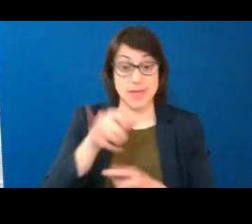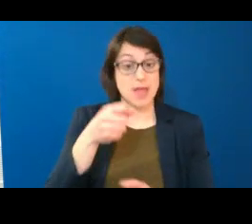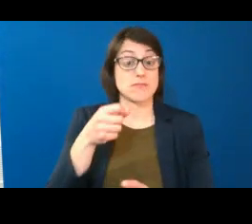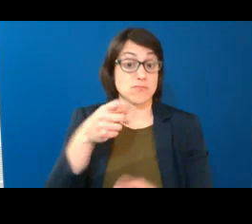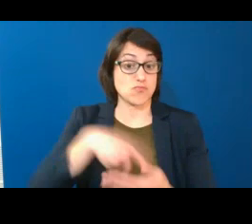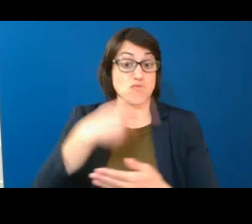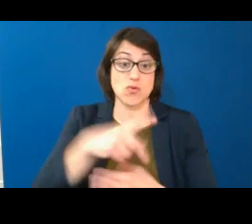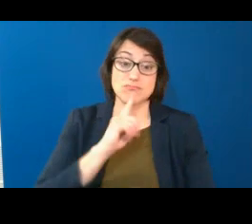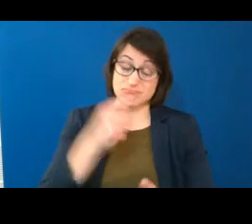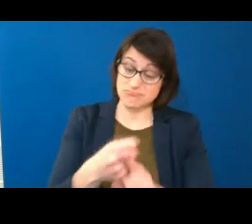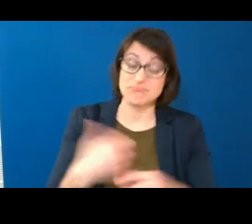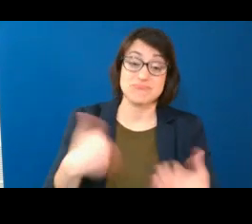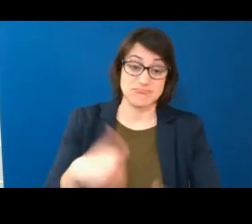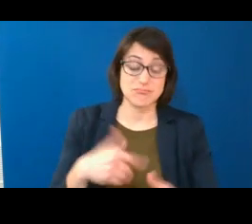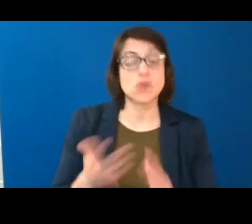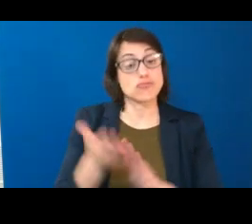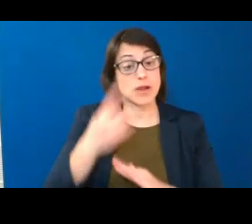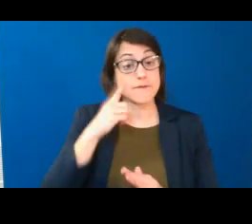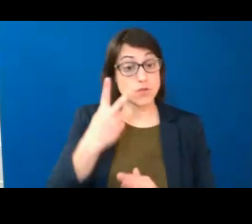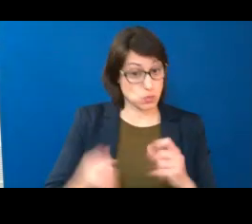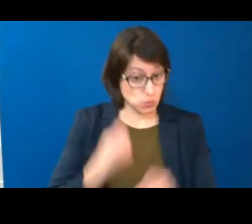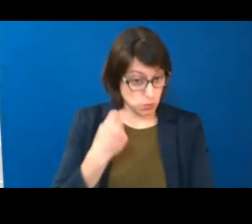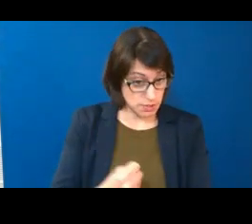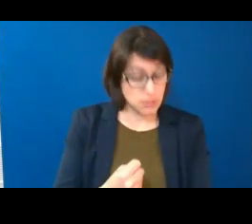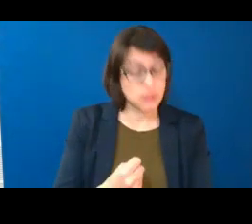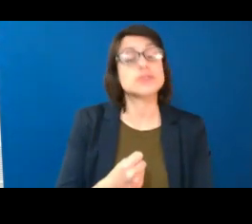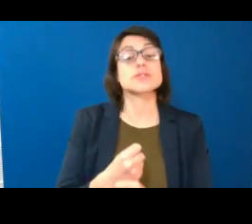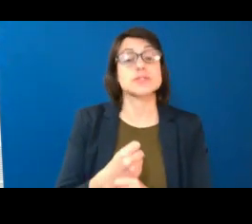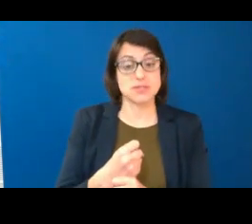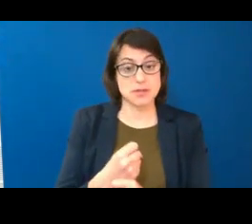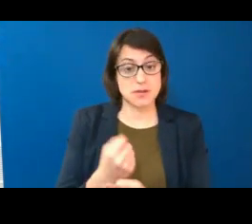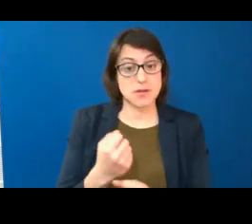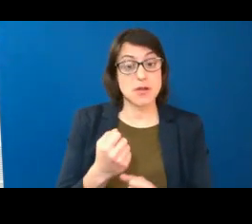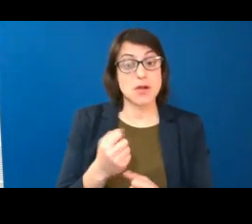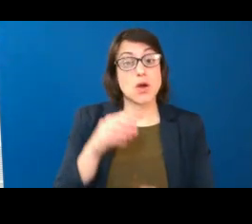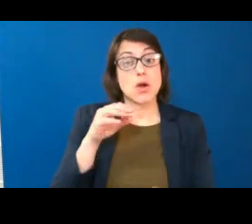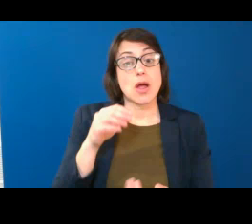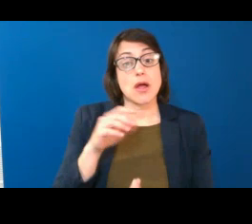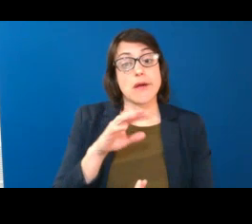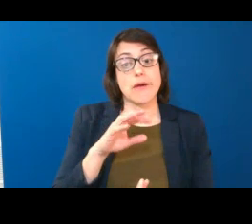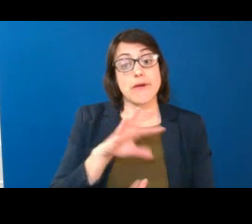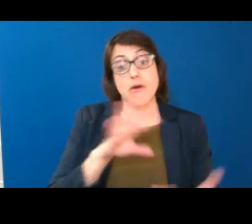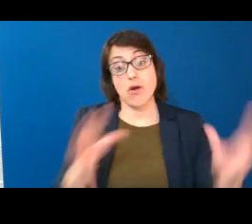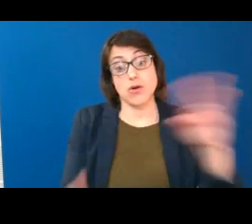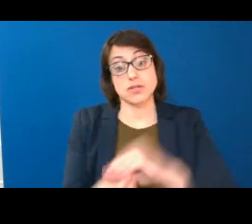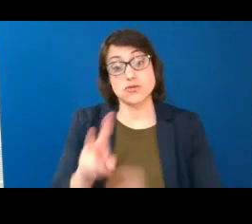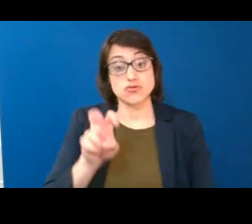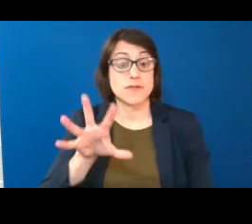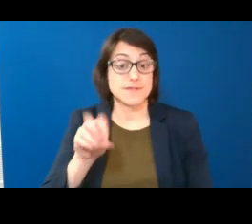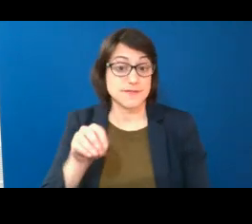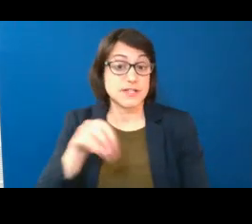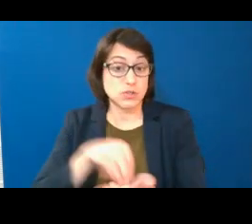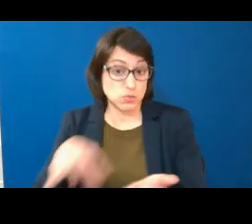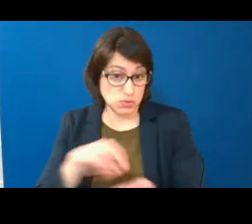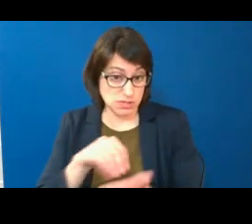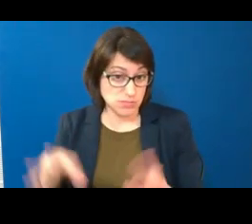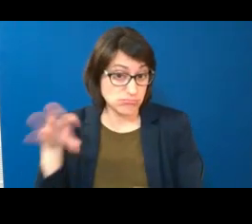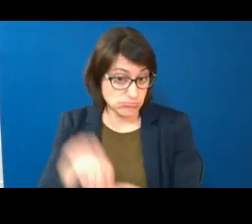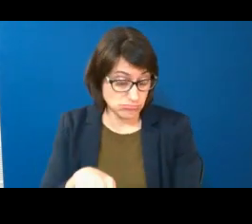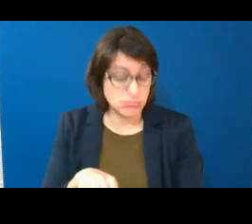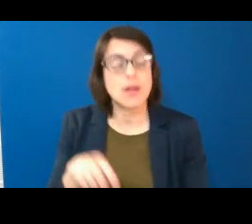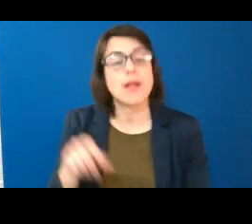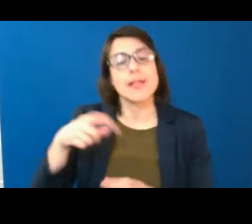years. We had over 250 students participate in the program. And they canvassed over 90 businesses and